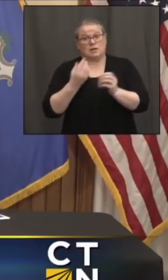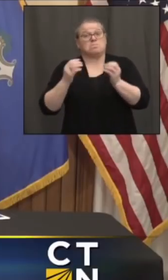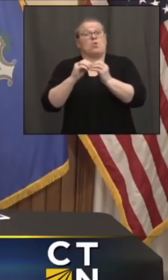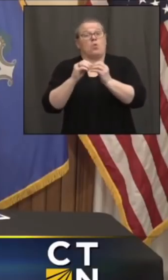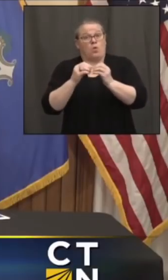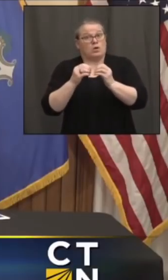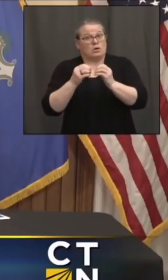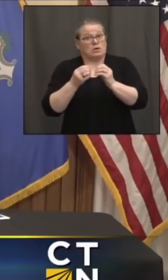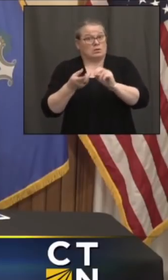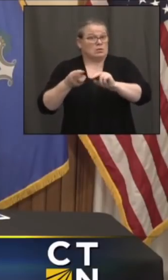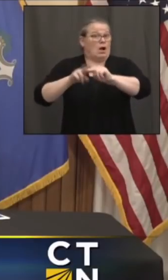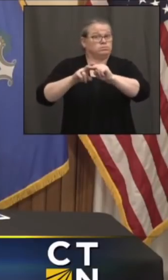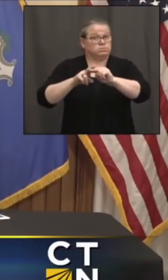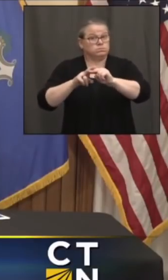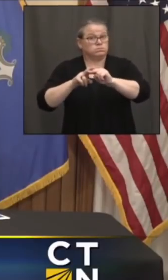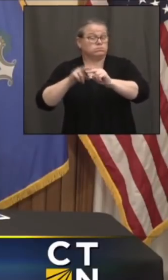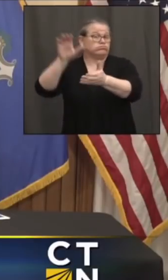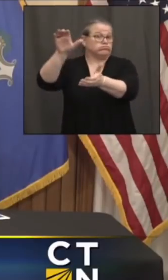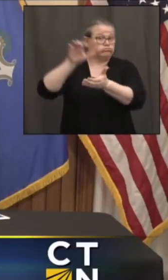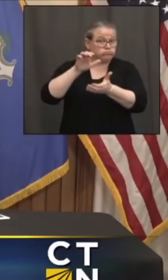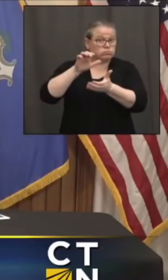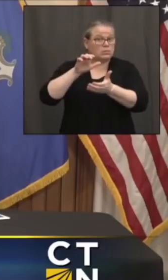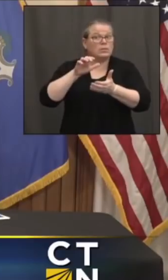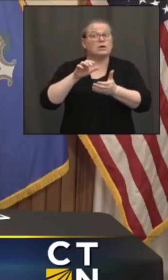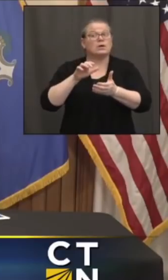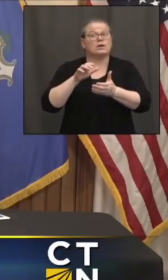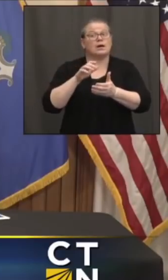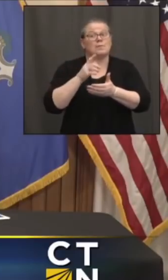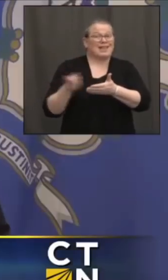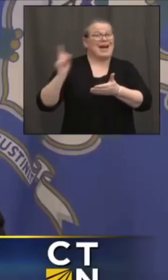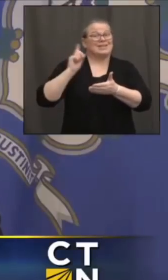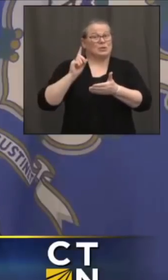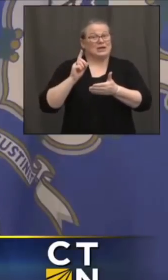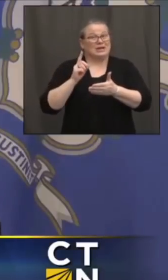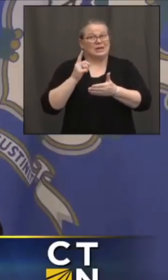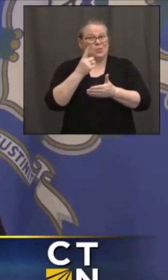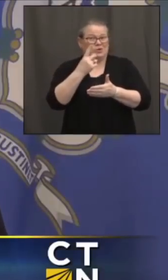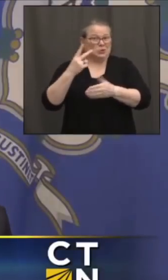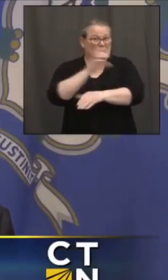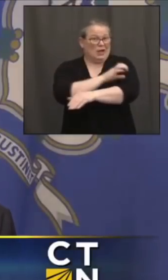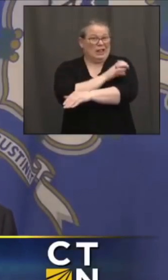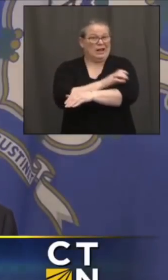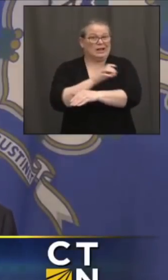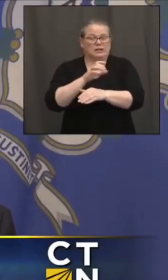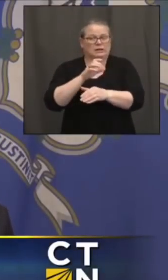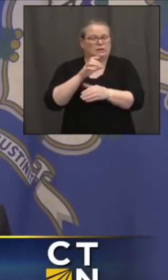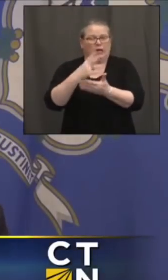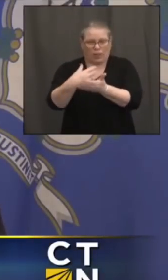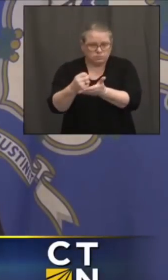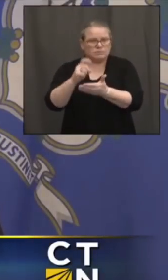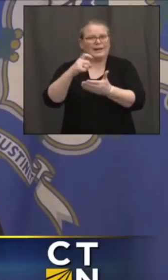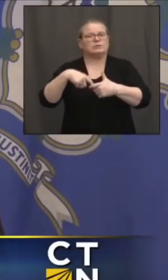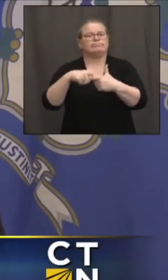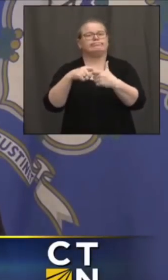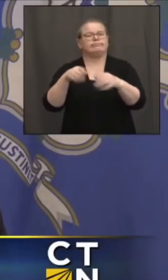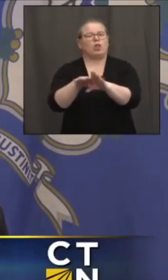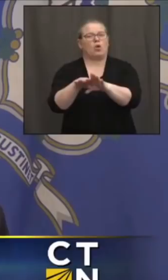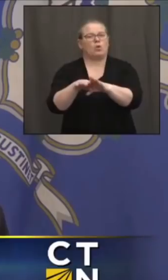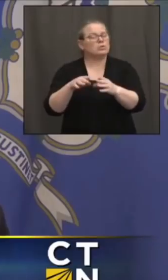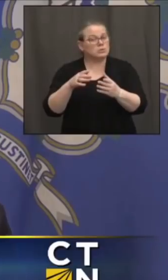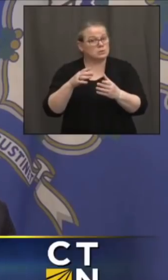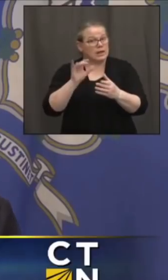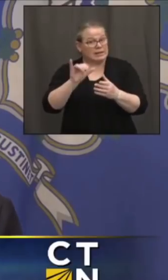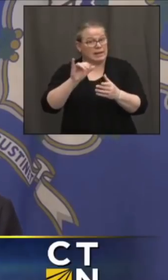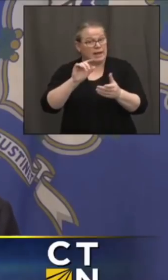resolved, and is supply picking up? Well, we've talked to the manufacturers. I know they're negotiating another 100 million doses